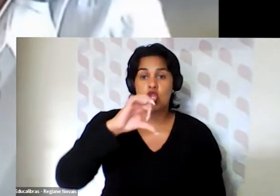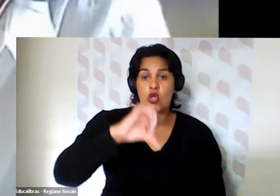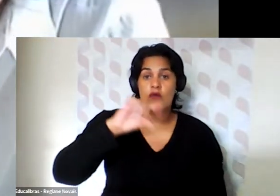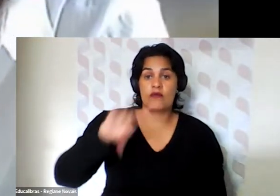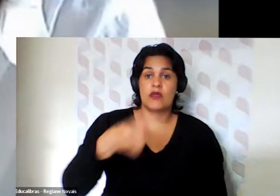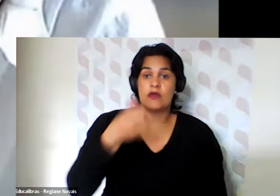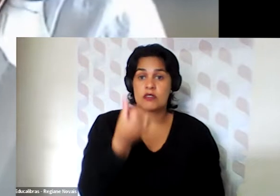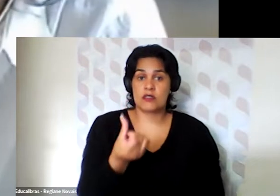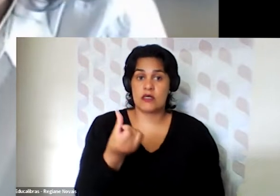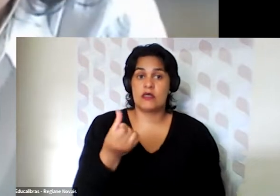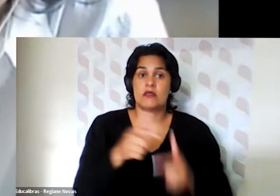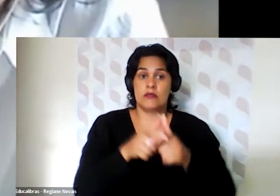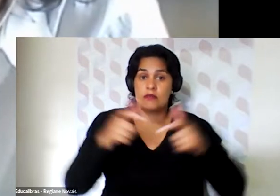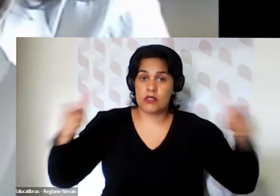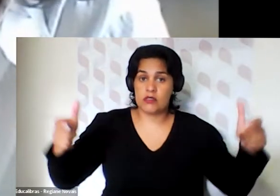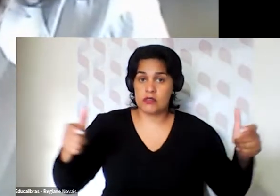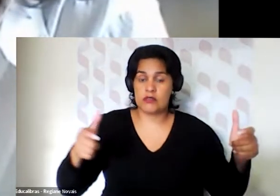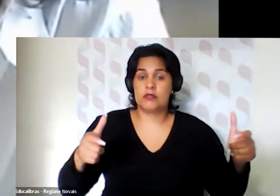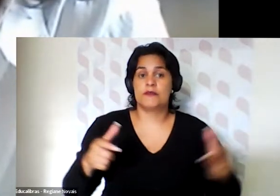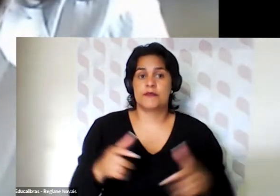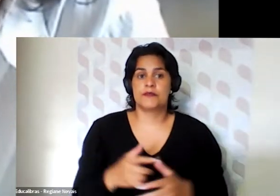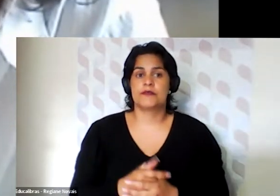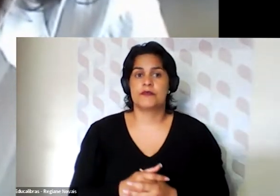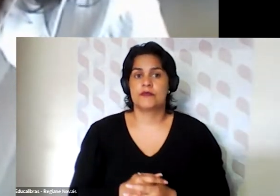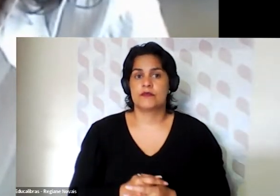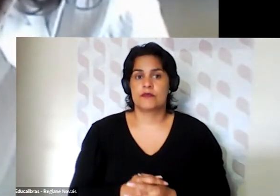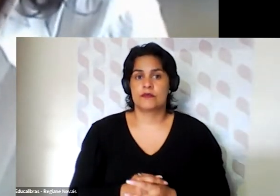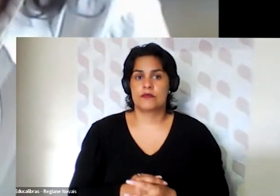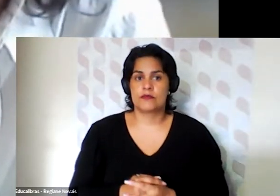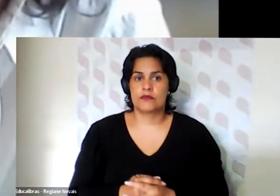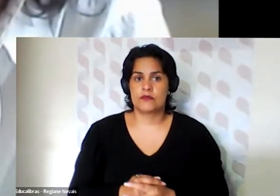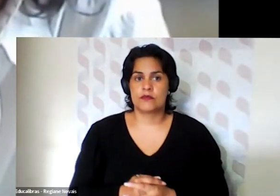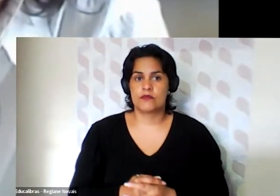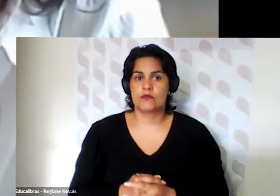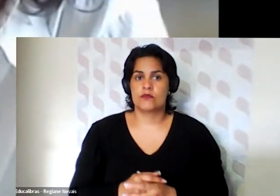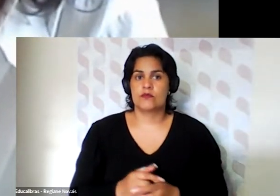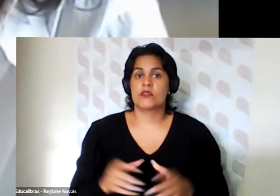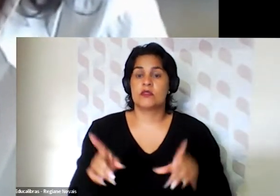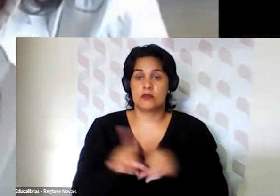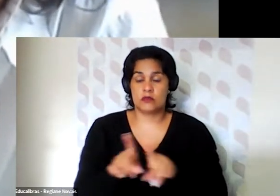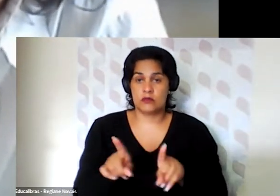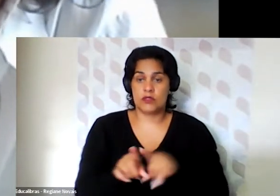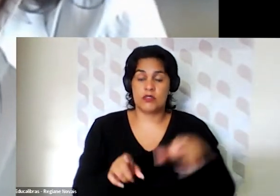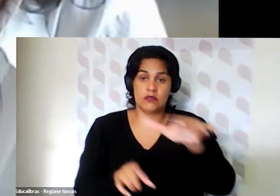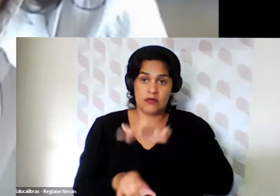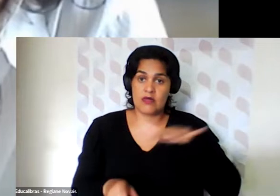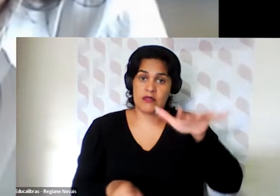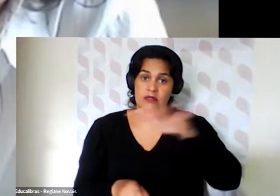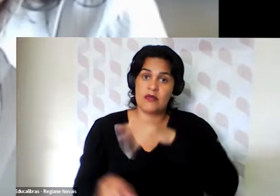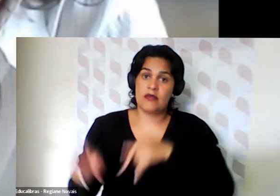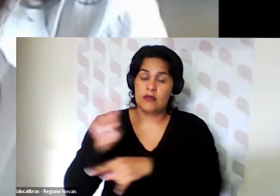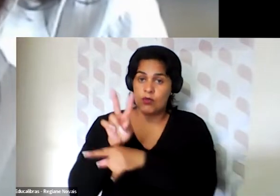such as Pantanal and Cerrado. Around 90% of the deforestation in the last 2 years were considered